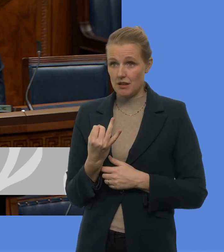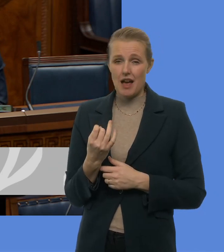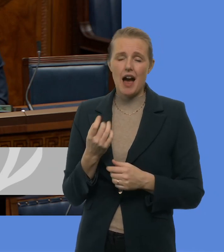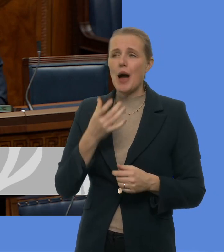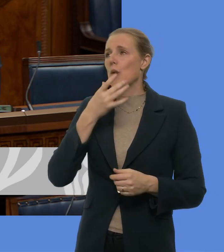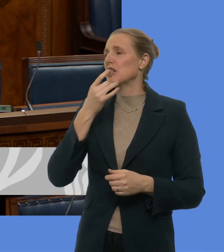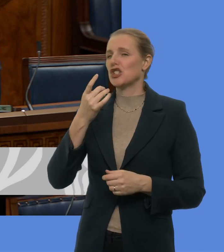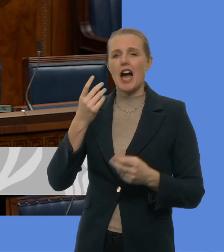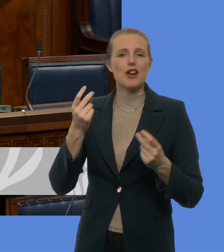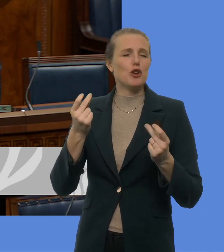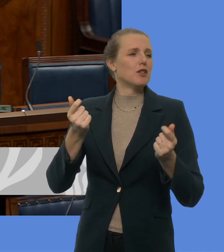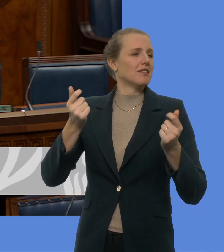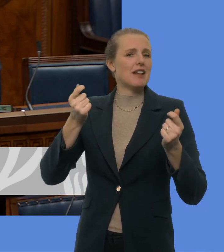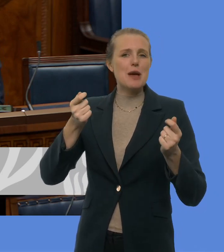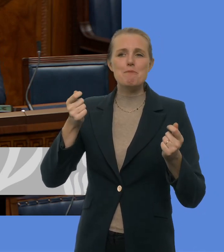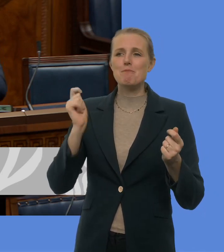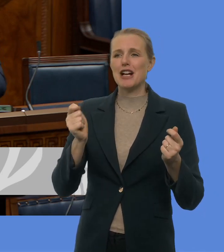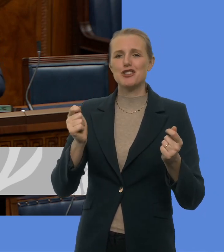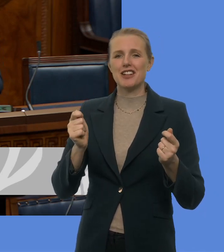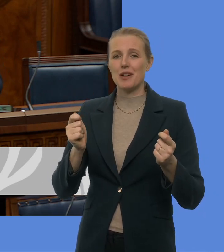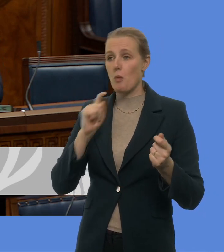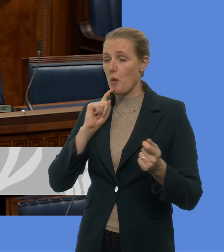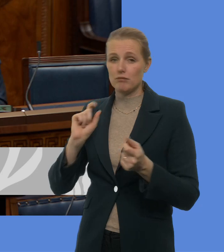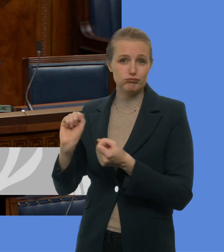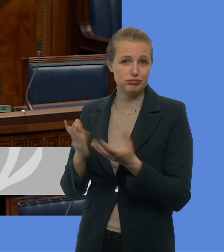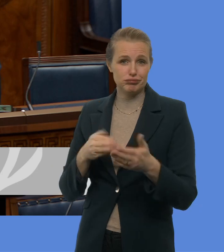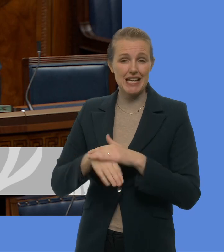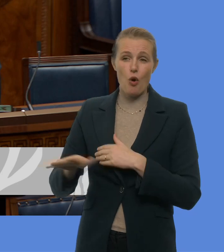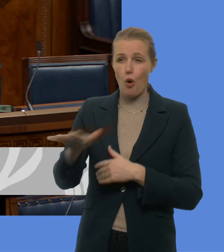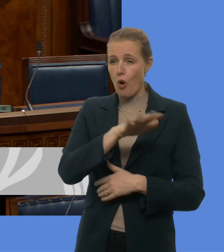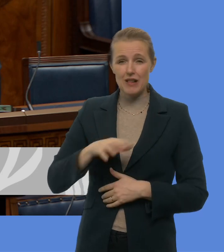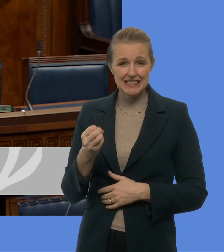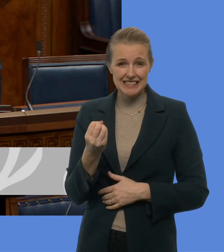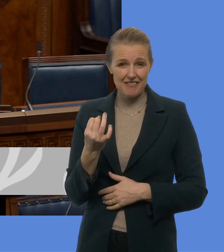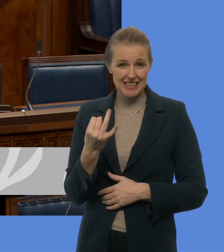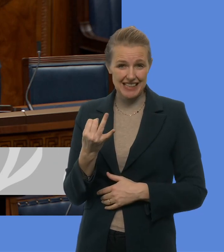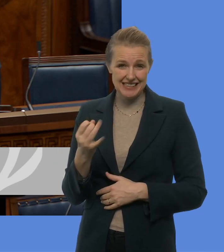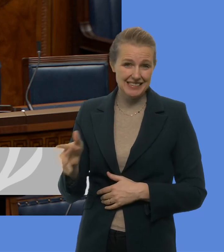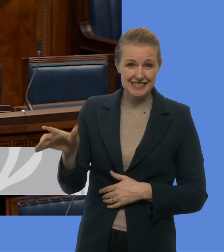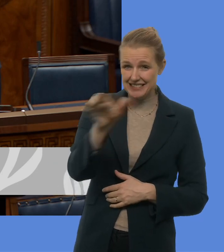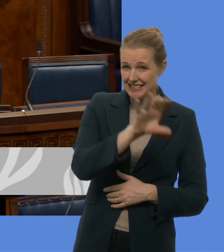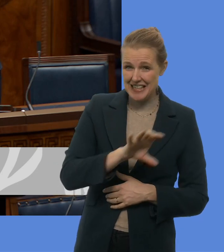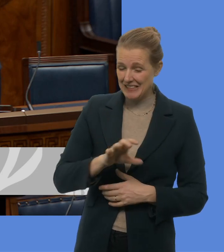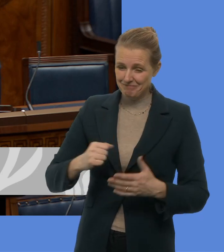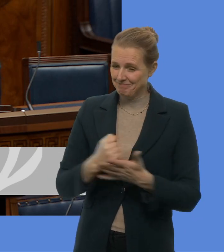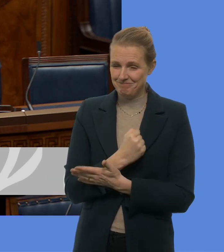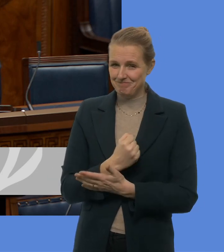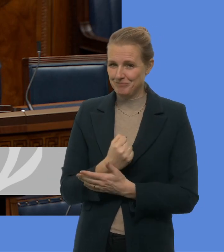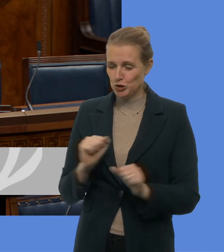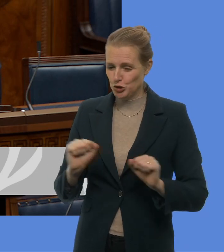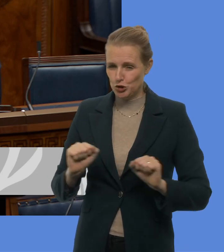my fingers, or if I had a magic wand, they'd be in all 17 by close of business today. Unfortunately, that is not the